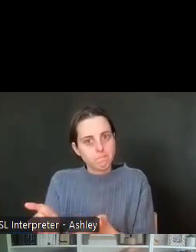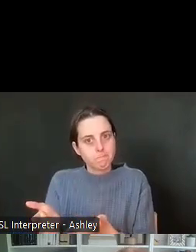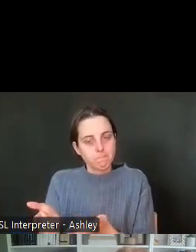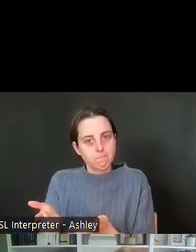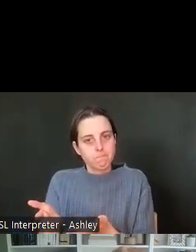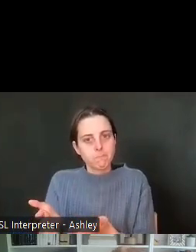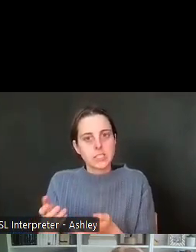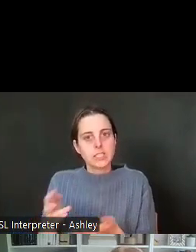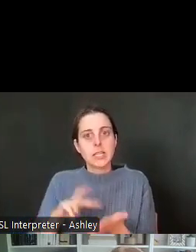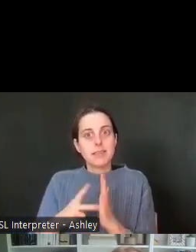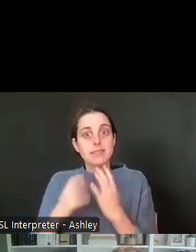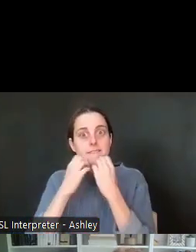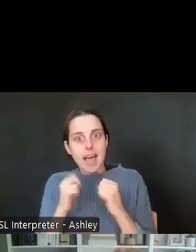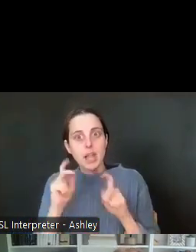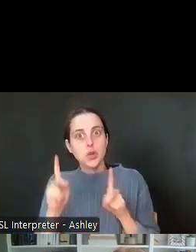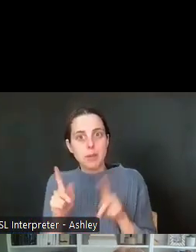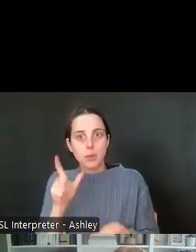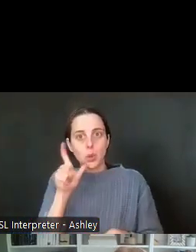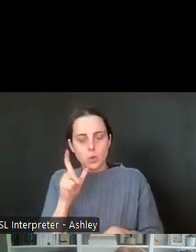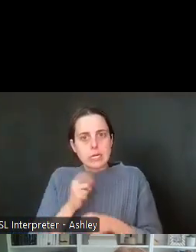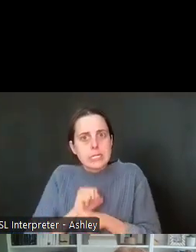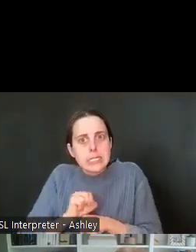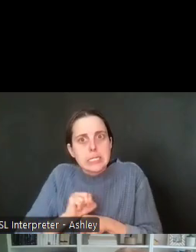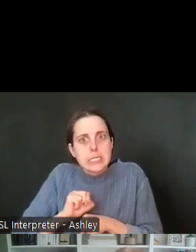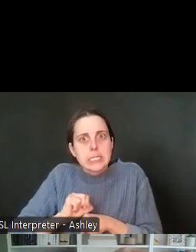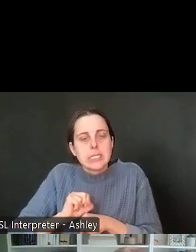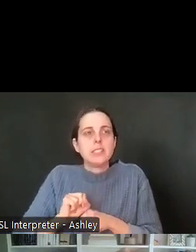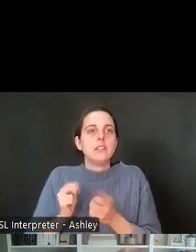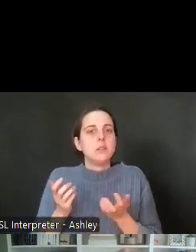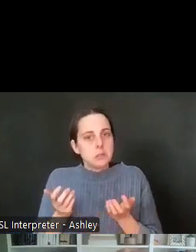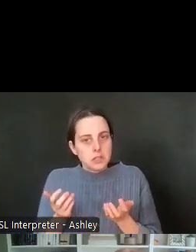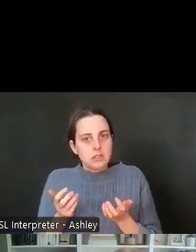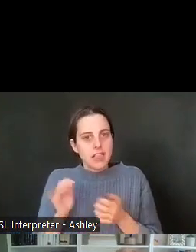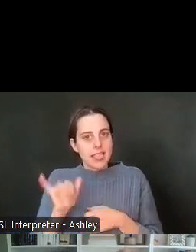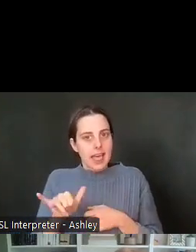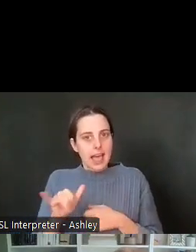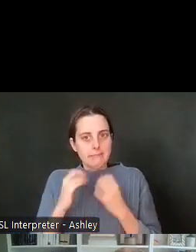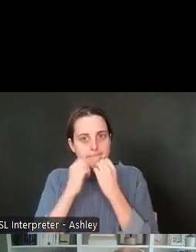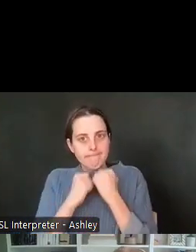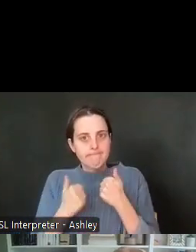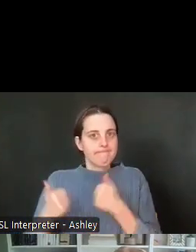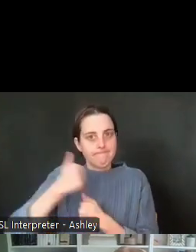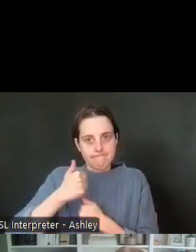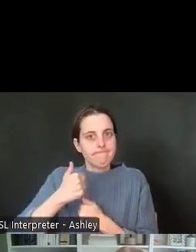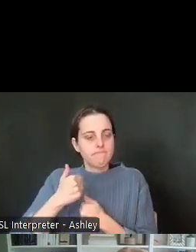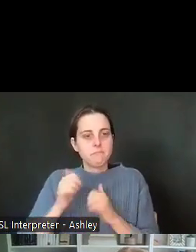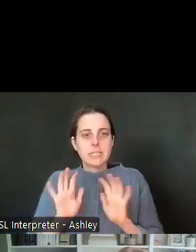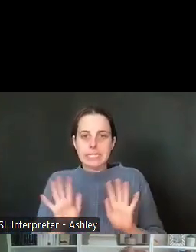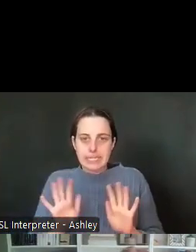is shaping the culture that says, here's what it means to work here. Here's what it means to be successful